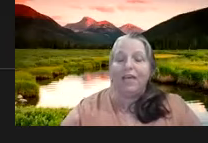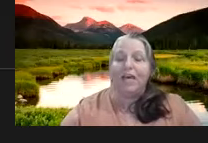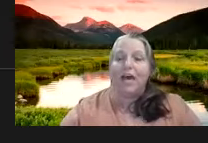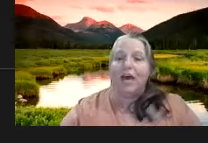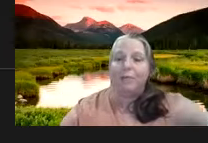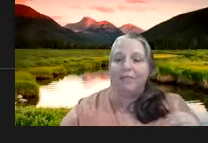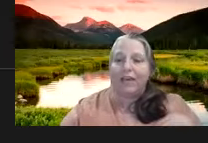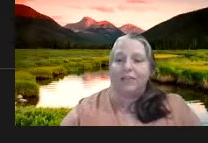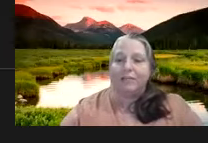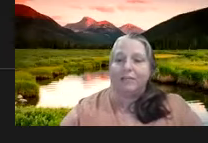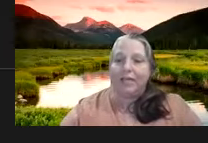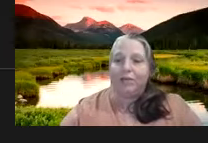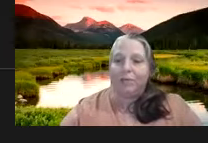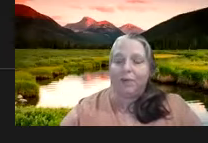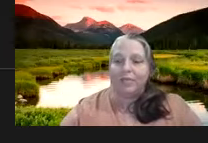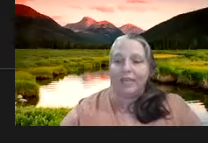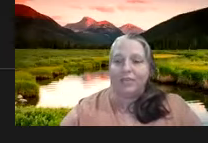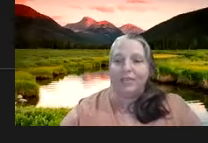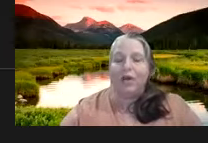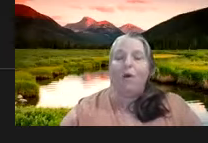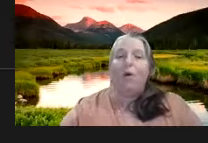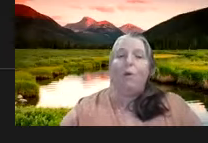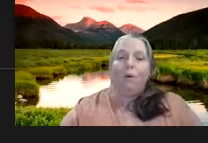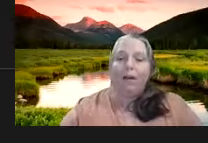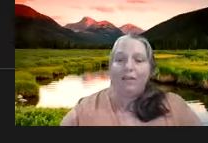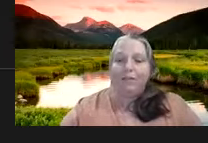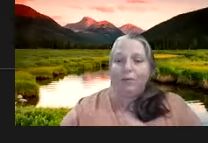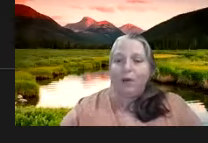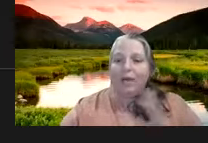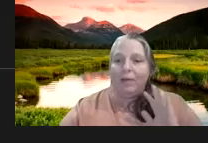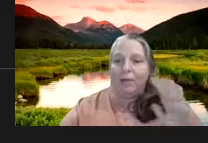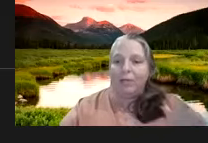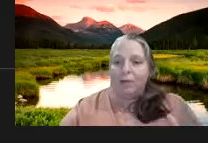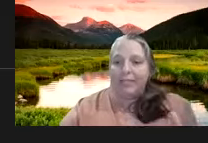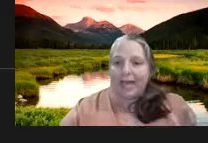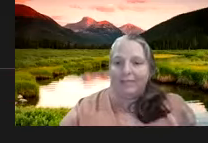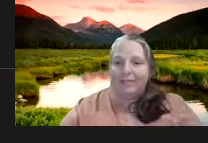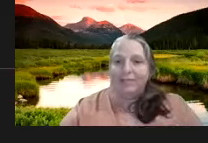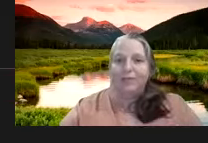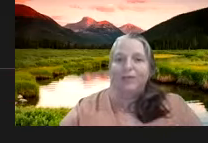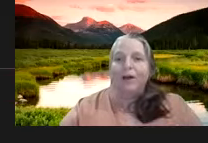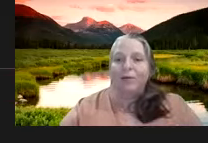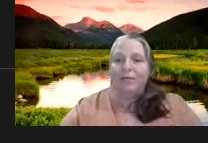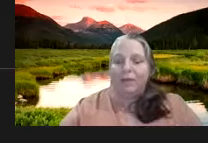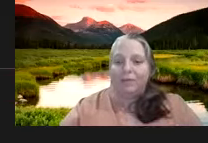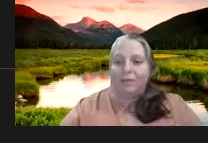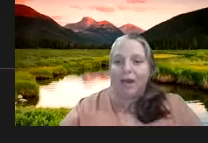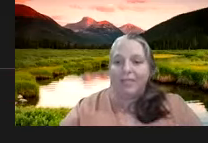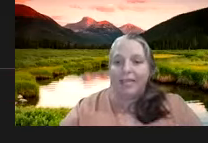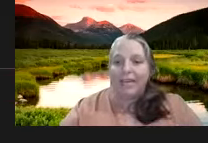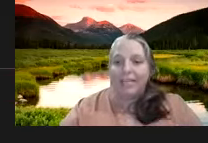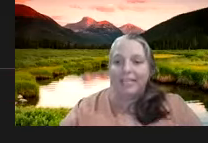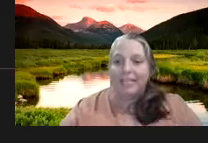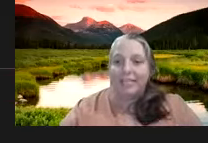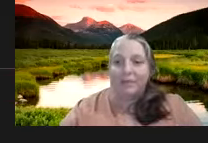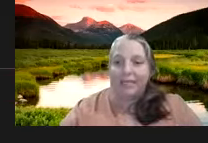covid19.sanantonio.gov. It'd be found in the plan and report section. Or if you want a more direct access to it, you're always welcome to